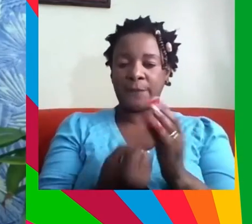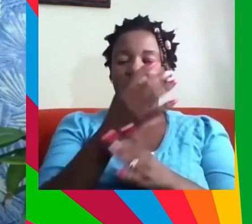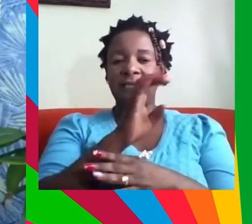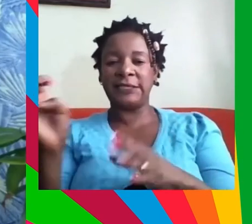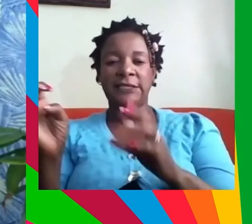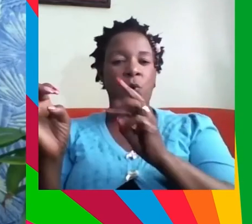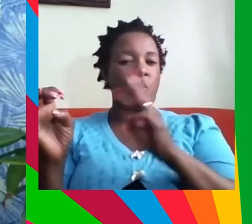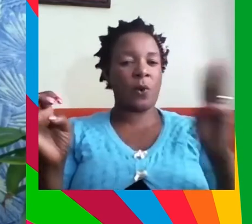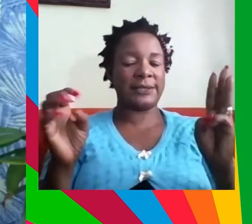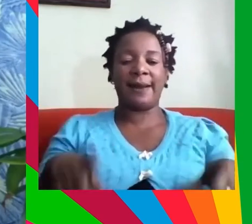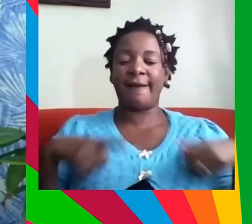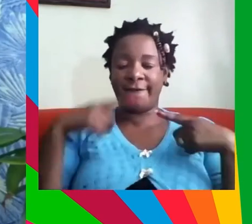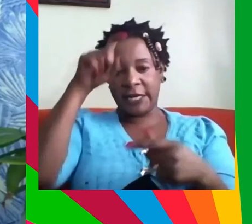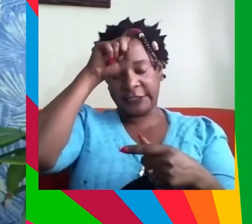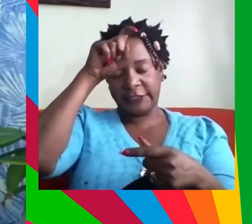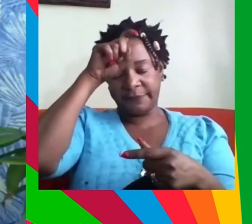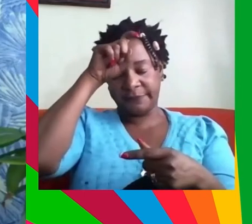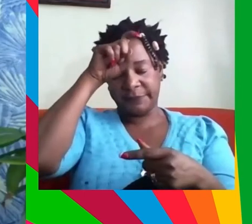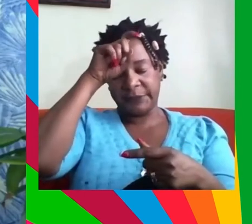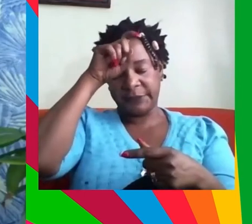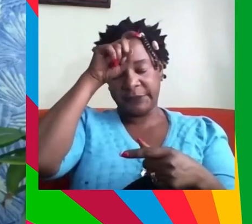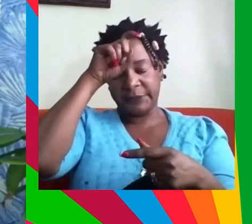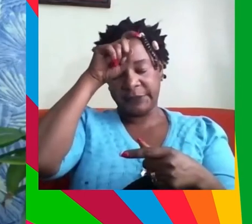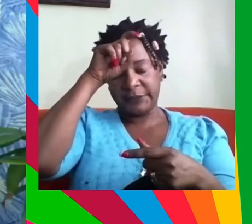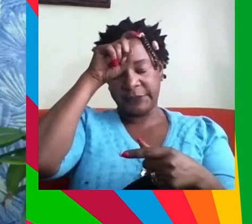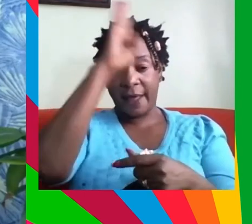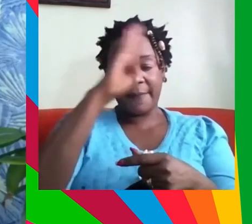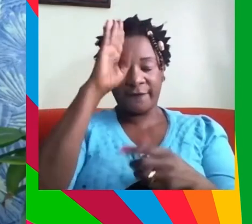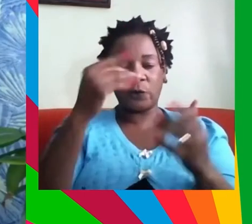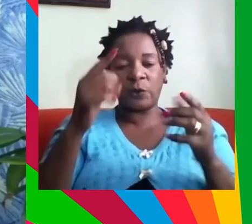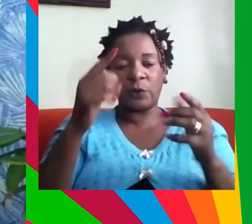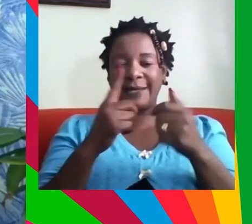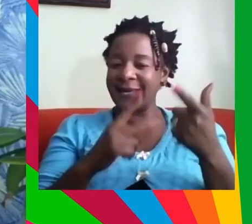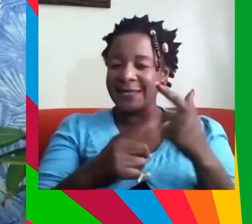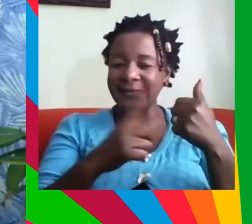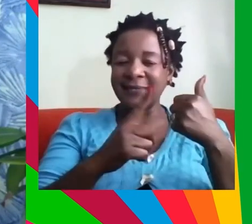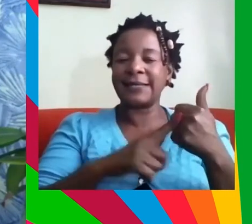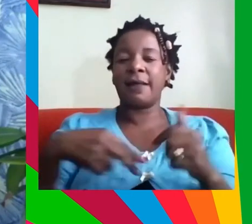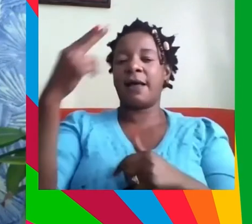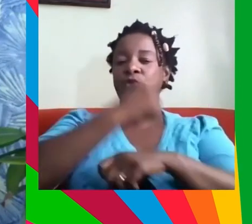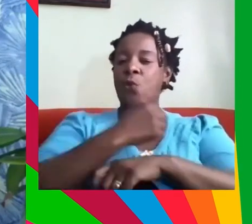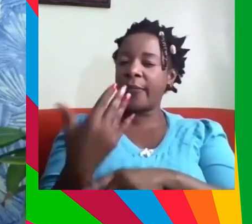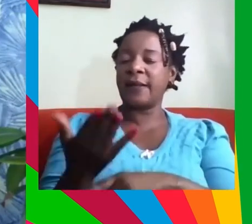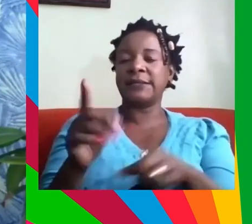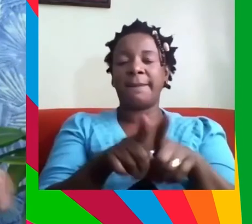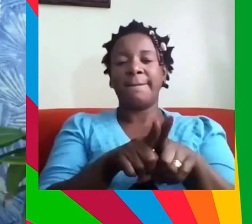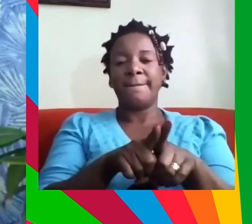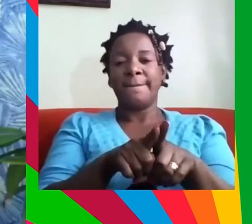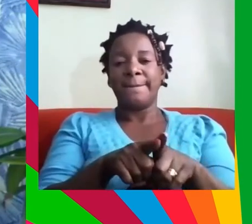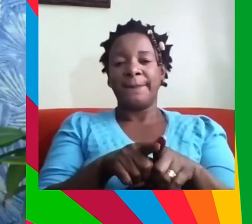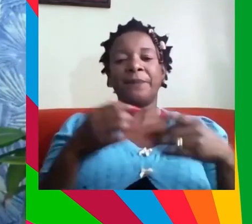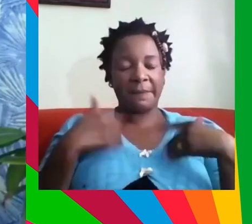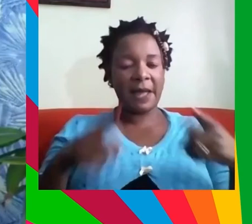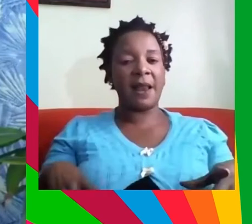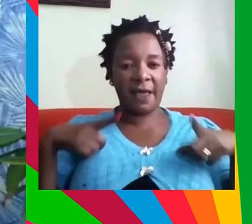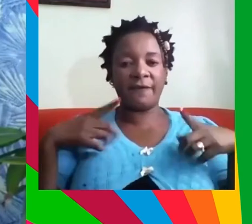lived in Egypt and I lived in Saudi Arabia for about 5 or 6 years. I went to high school there, as you know, Tasneem. And I lived in the